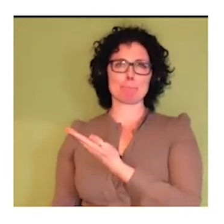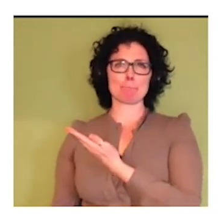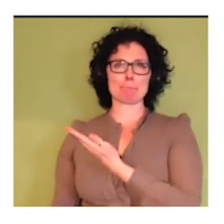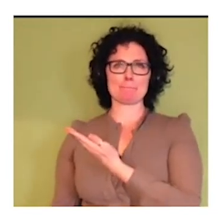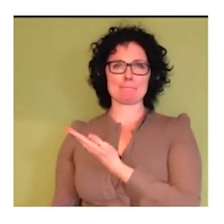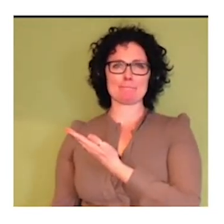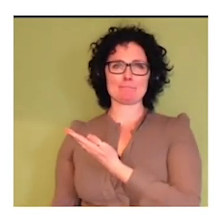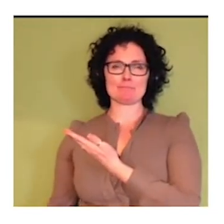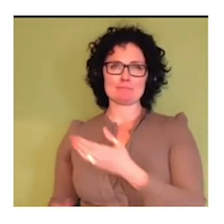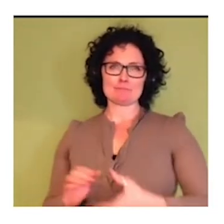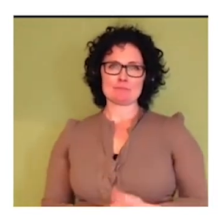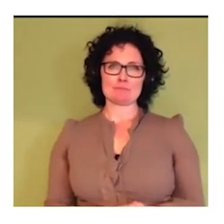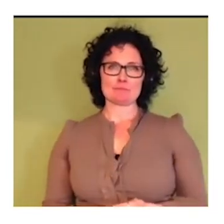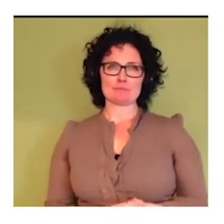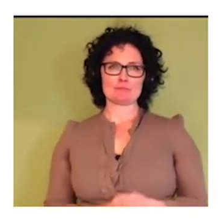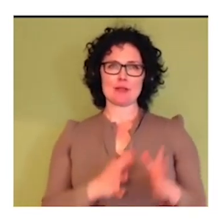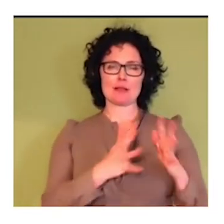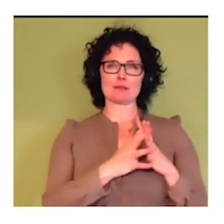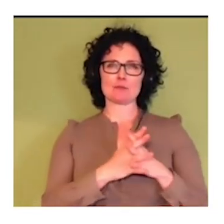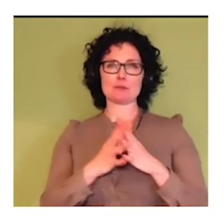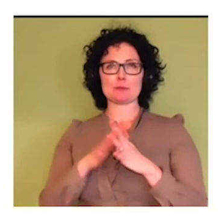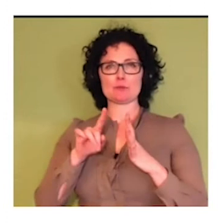and guidance,